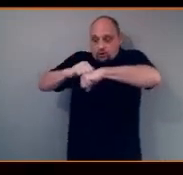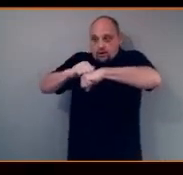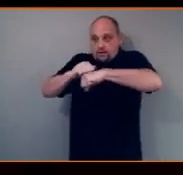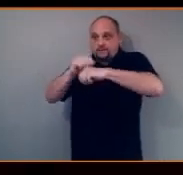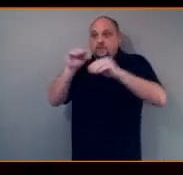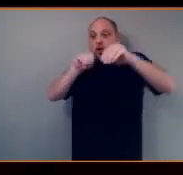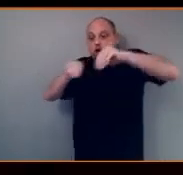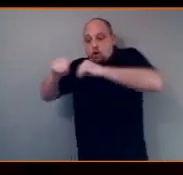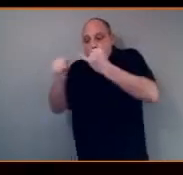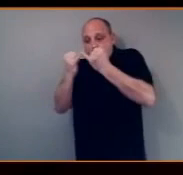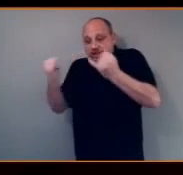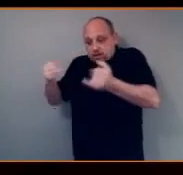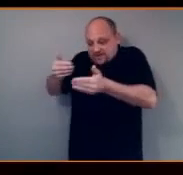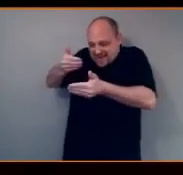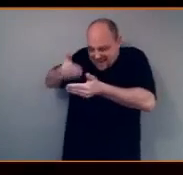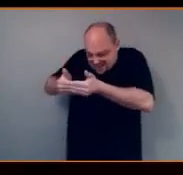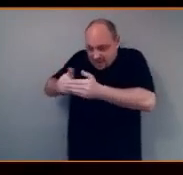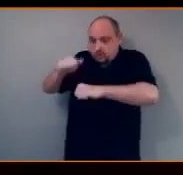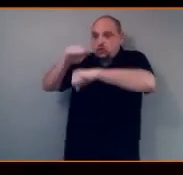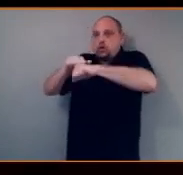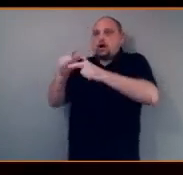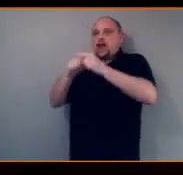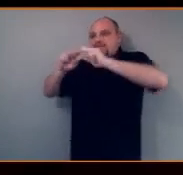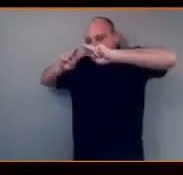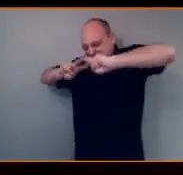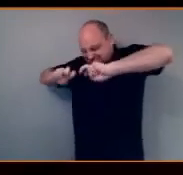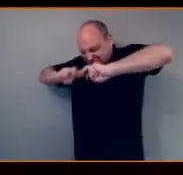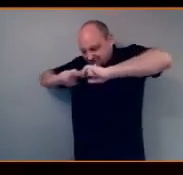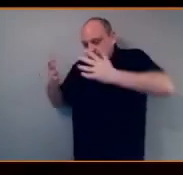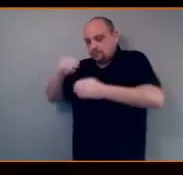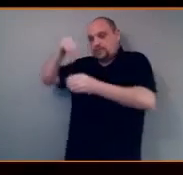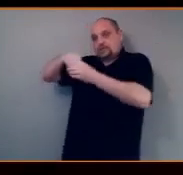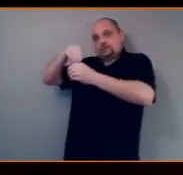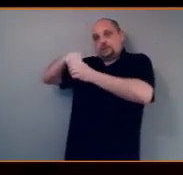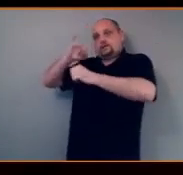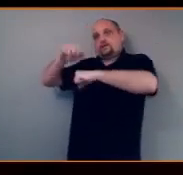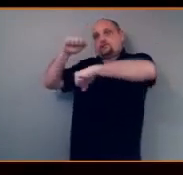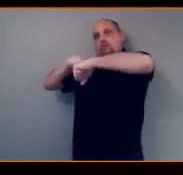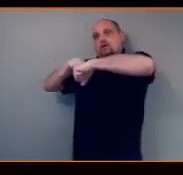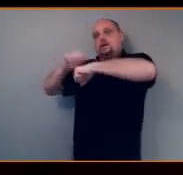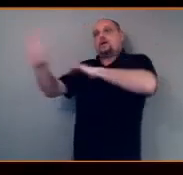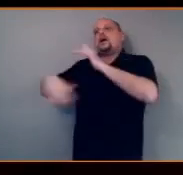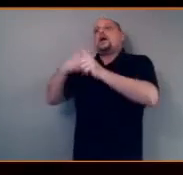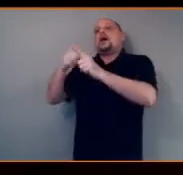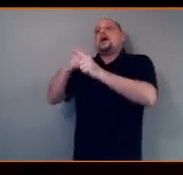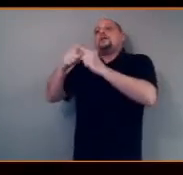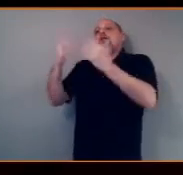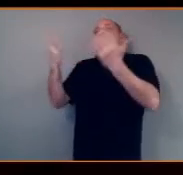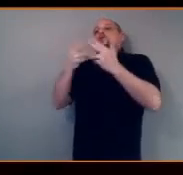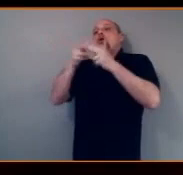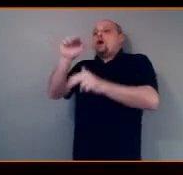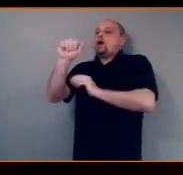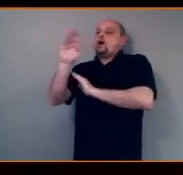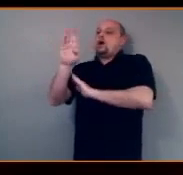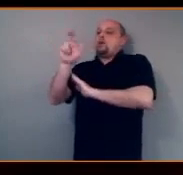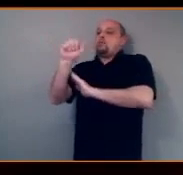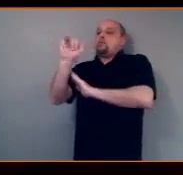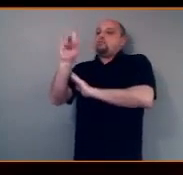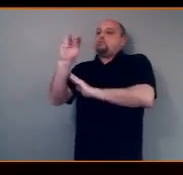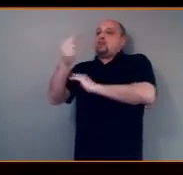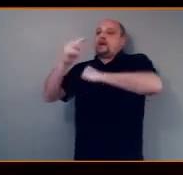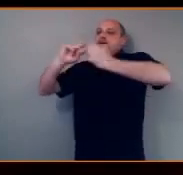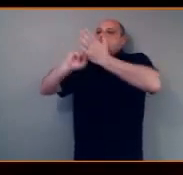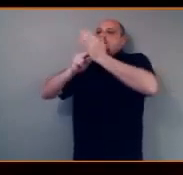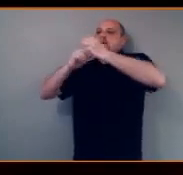the surface, and then be able to analyze the rocks below. And then we can do some abrading to get rid of the